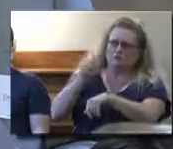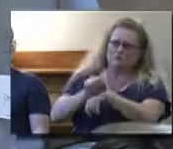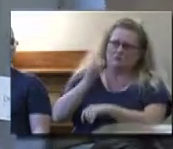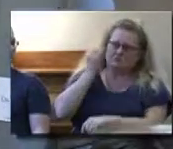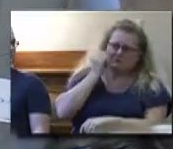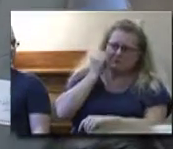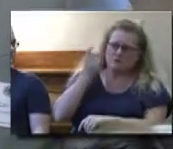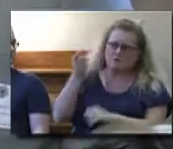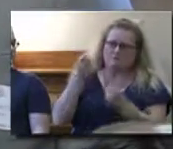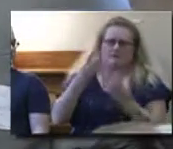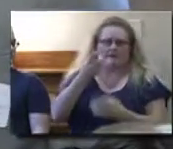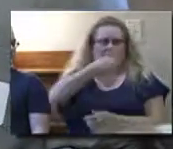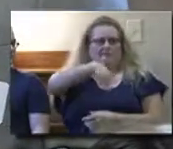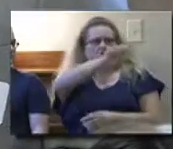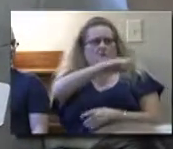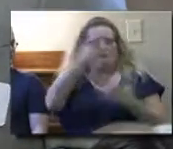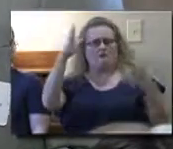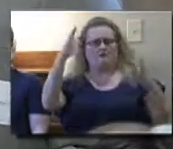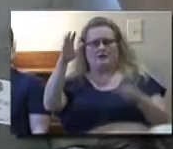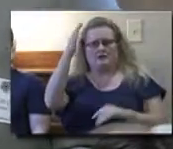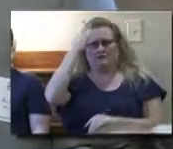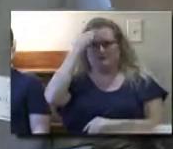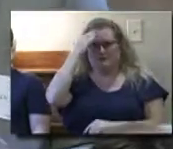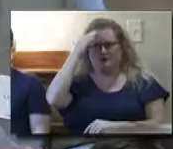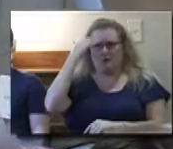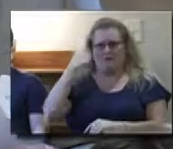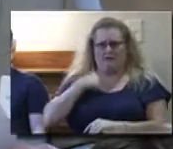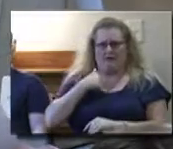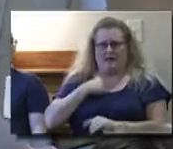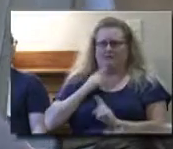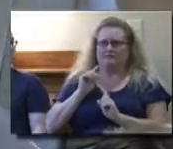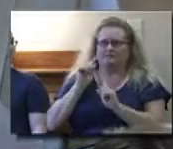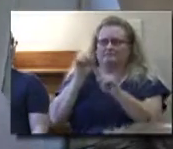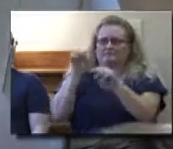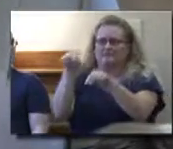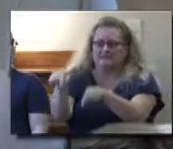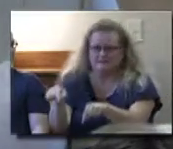many of you know in this room, I've ventured into their territory